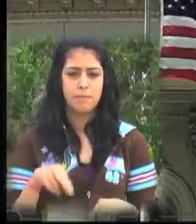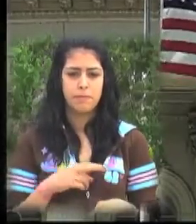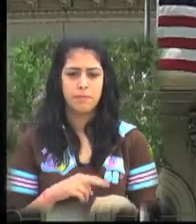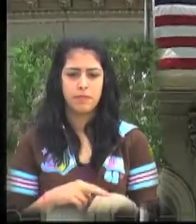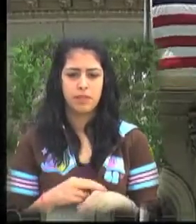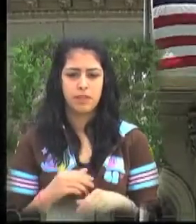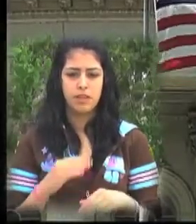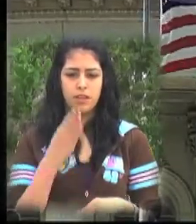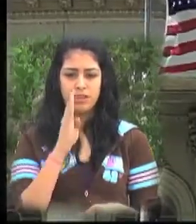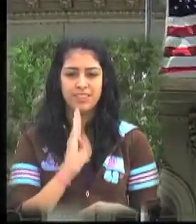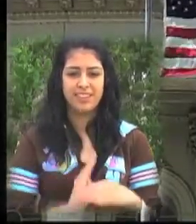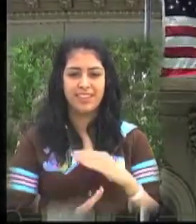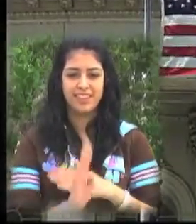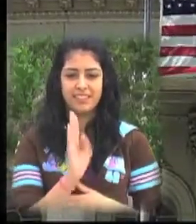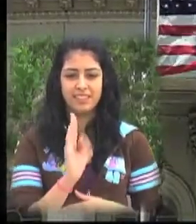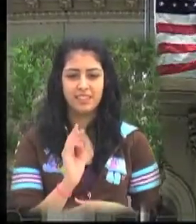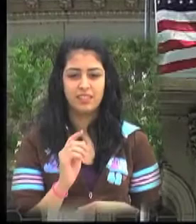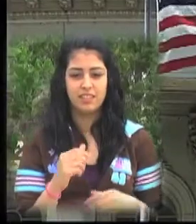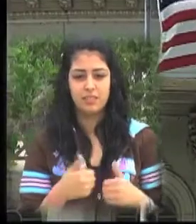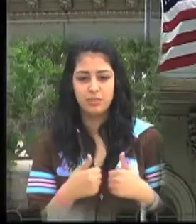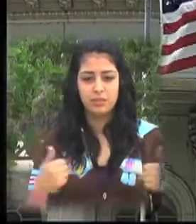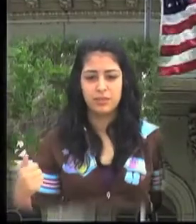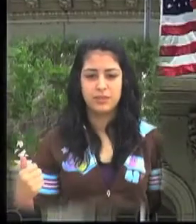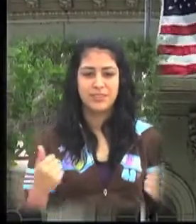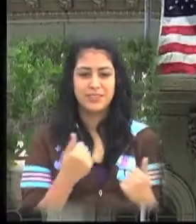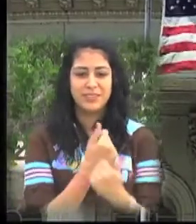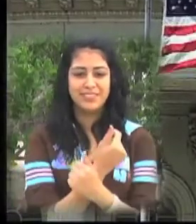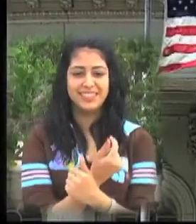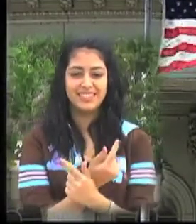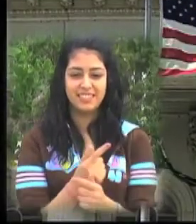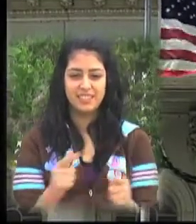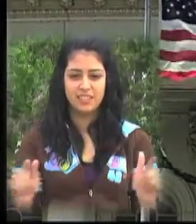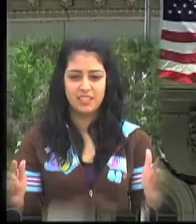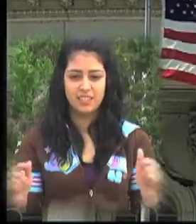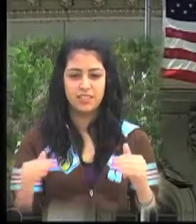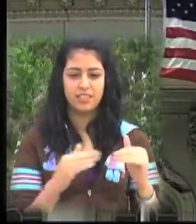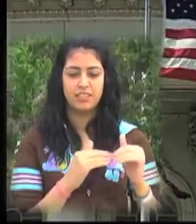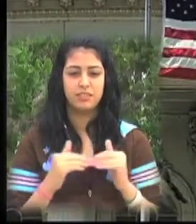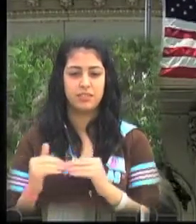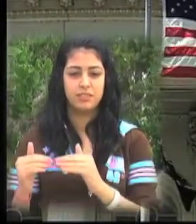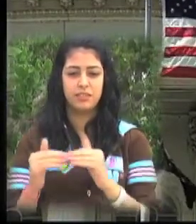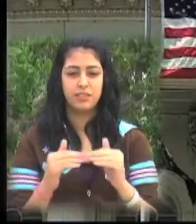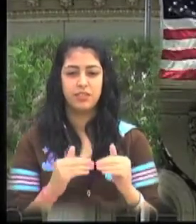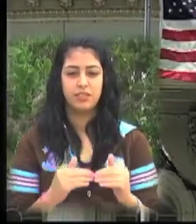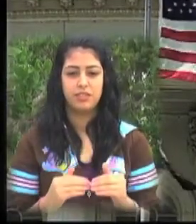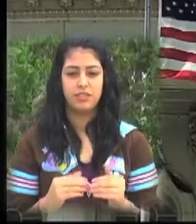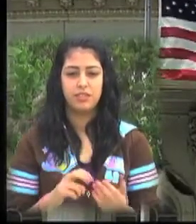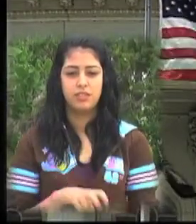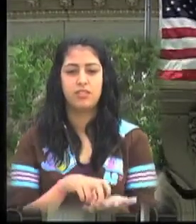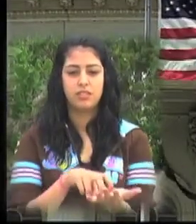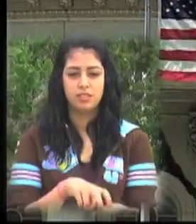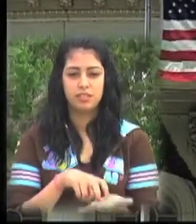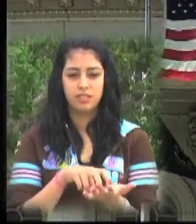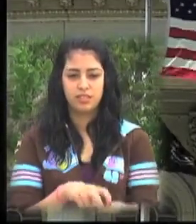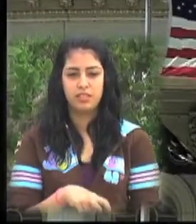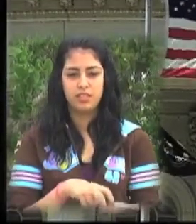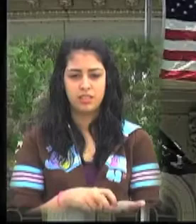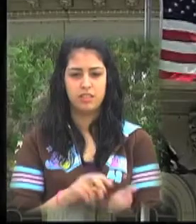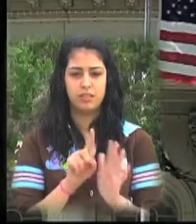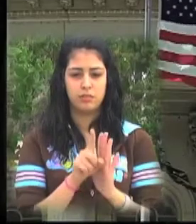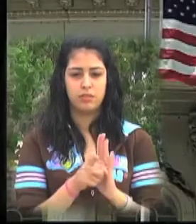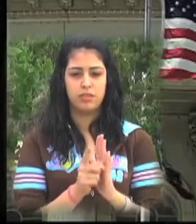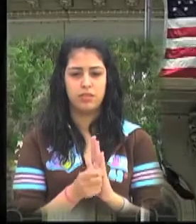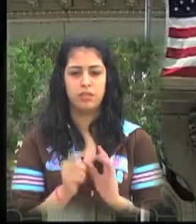nation, under God, indivisible, with liberty and justice for all. Please remain standing